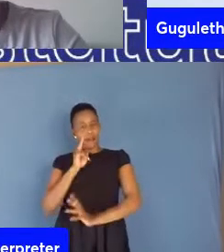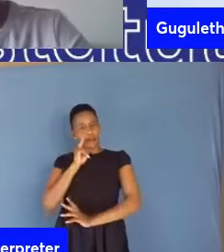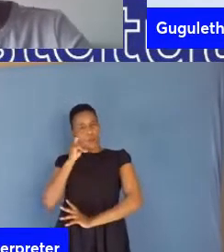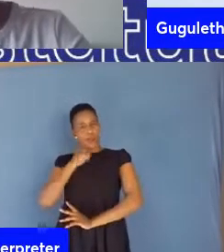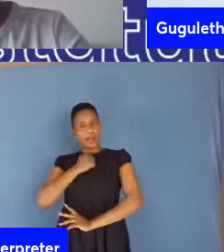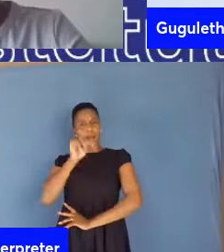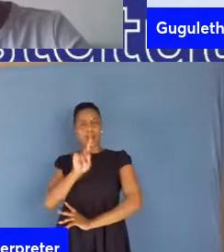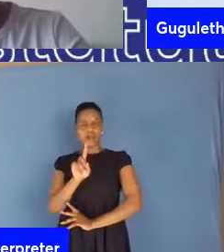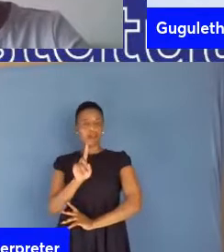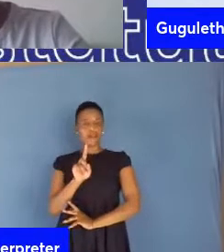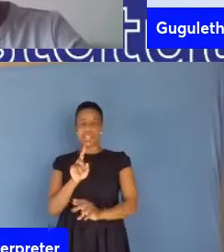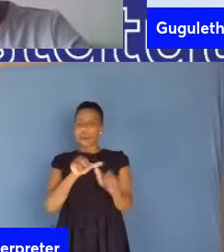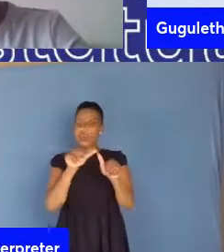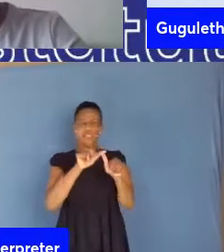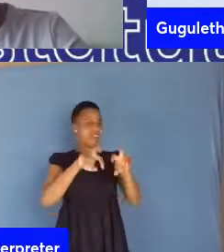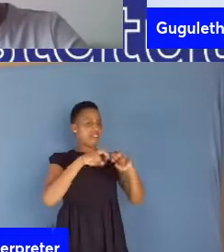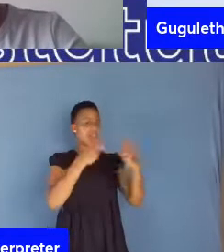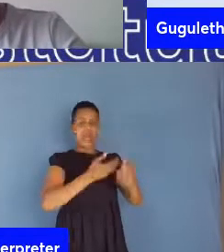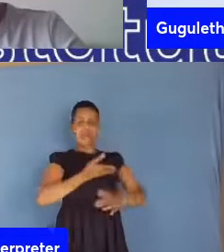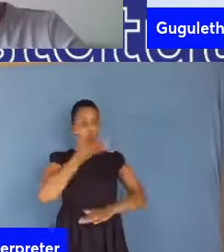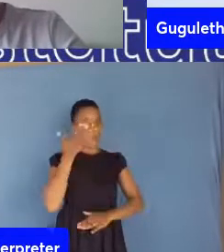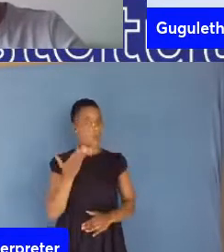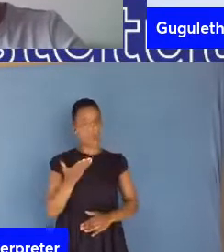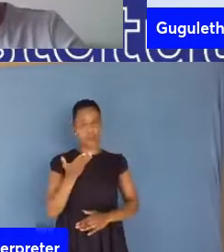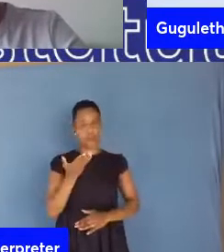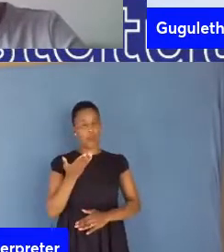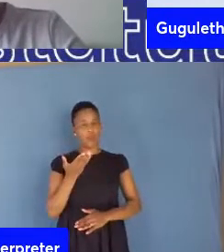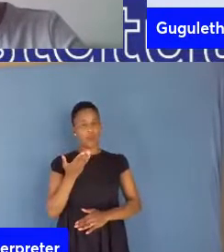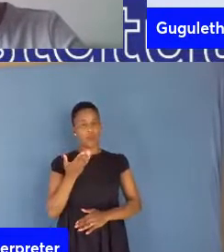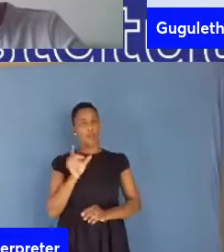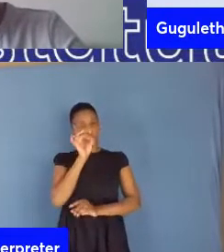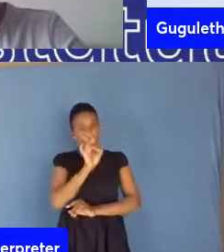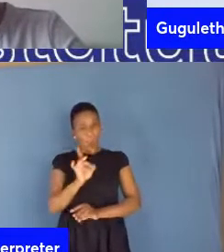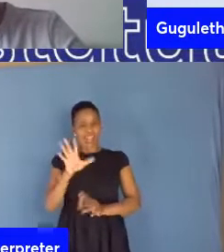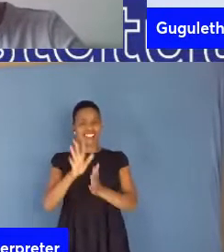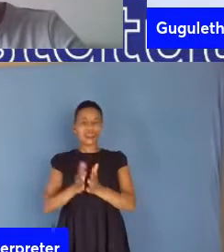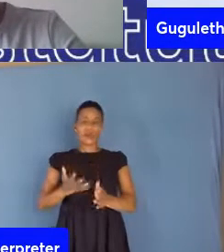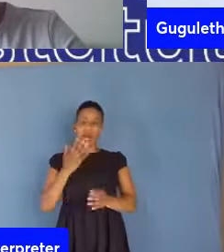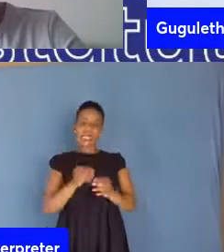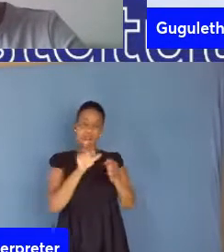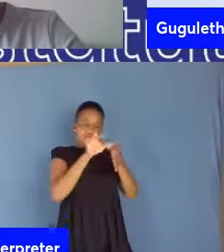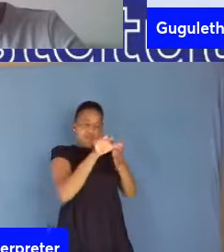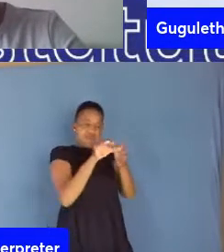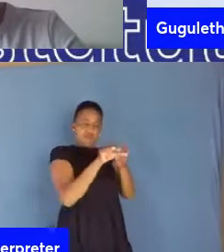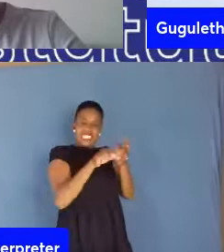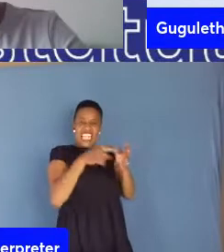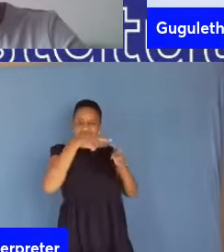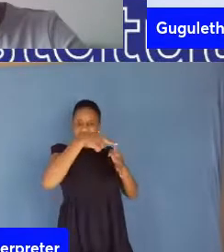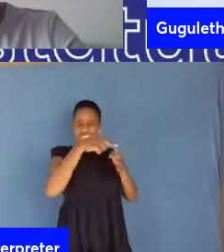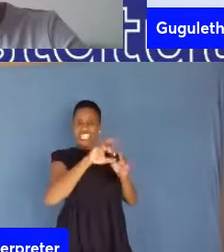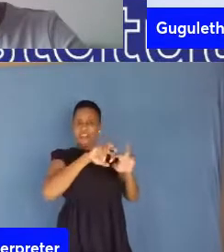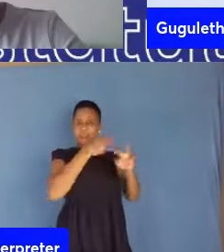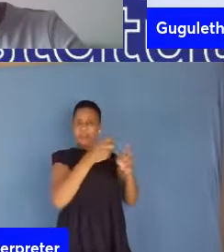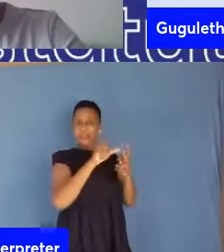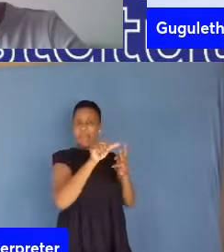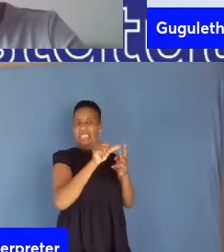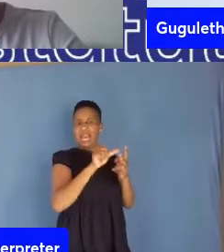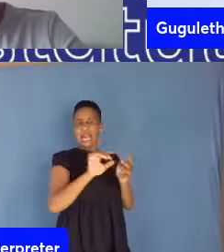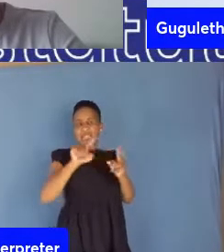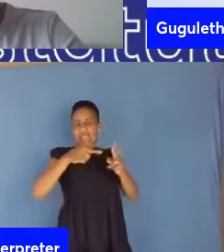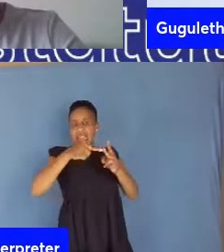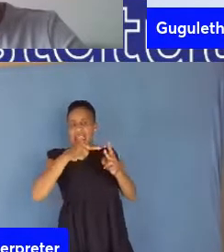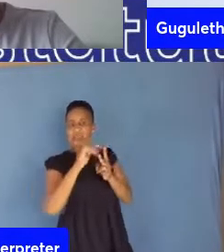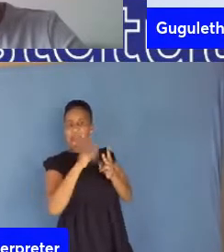better rape, so to speak. So the minute you want to categorize these rapes, it's almost like you are taking away the viciousness